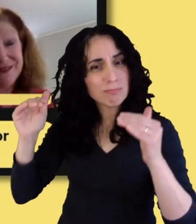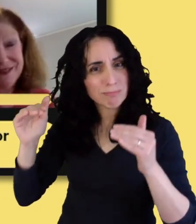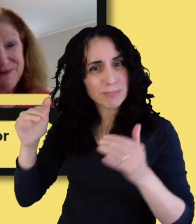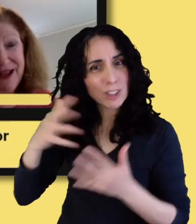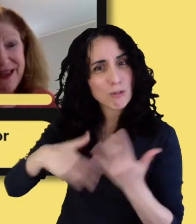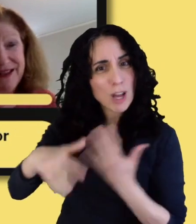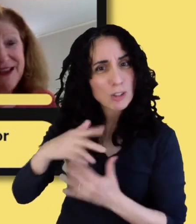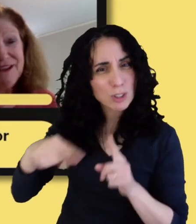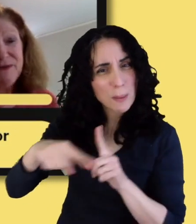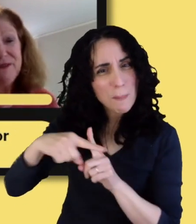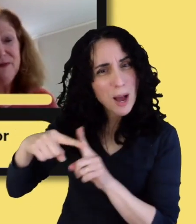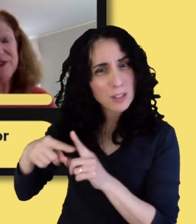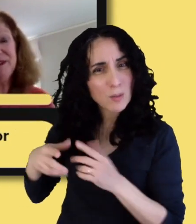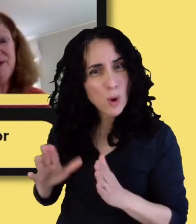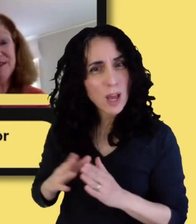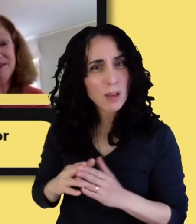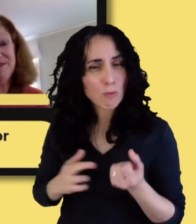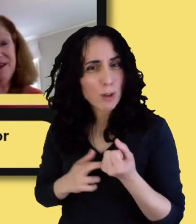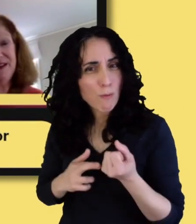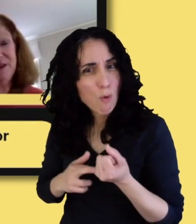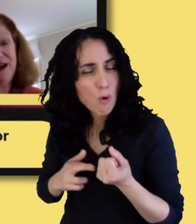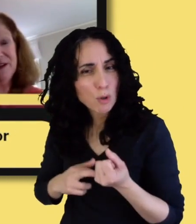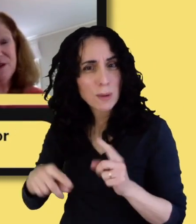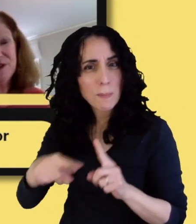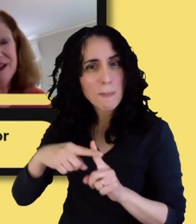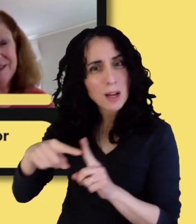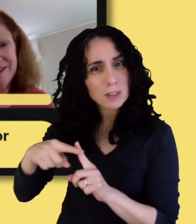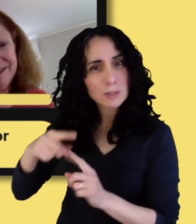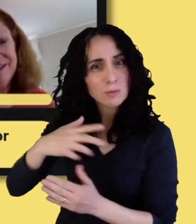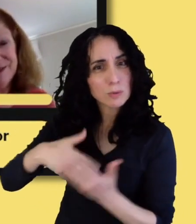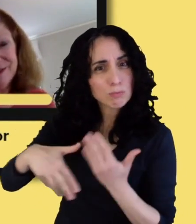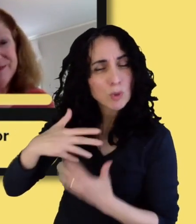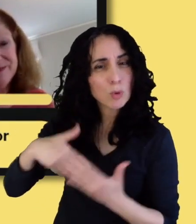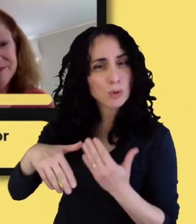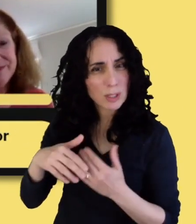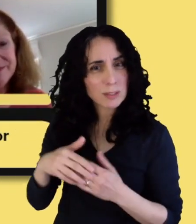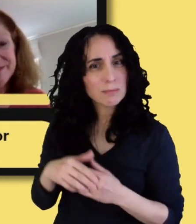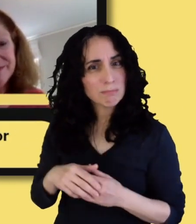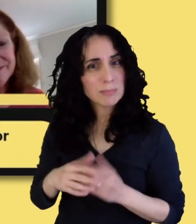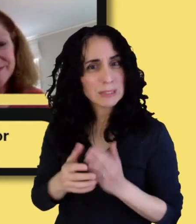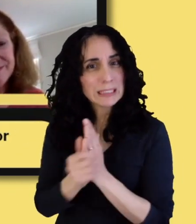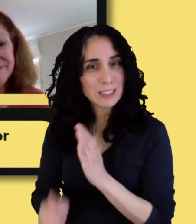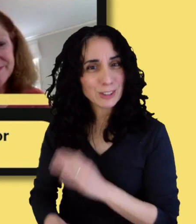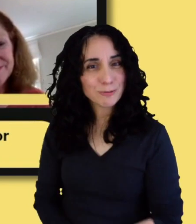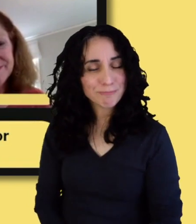are done in a positive way, reinforcing positive socializing skills.